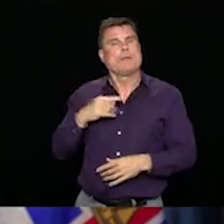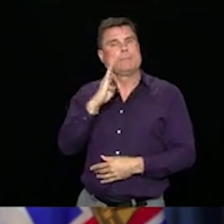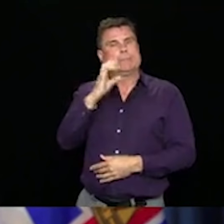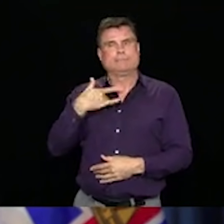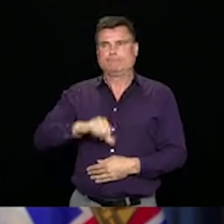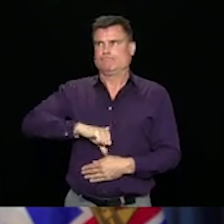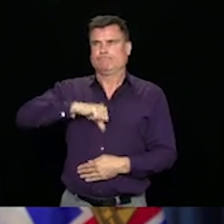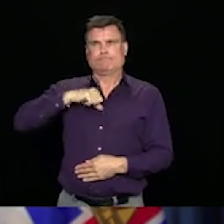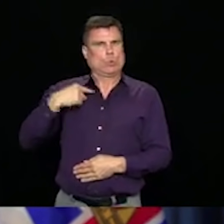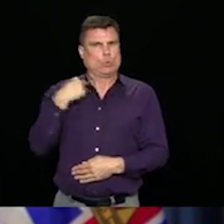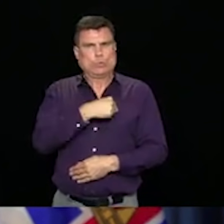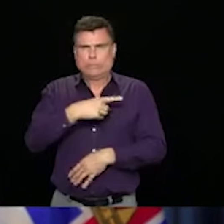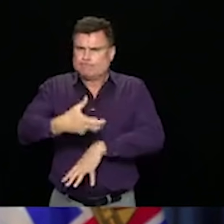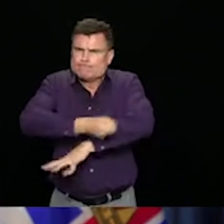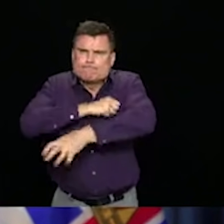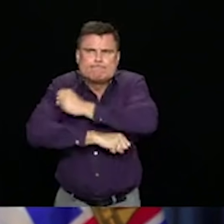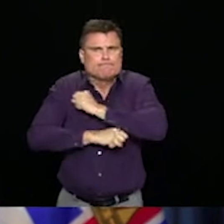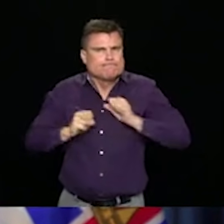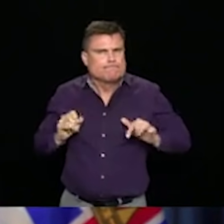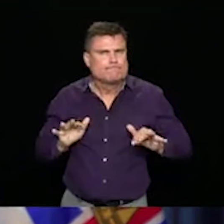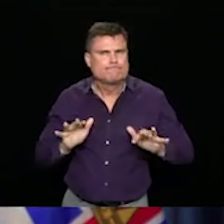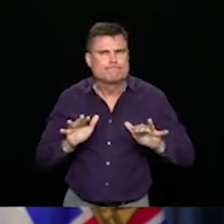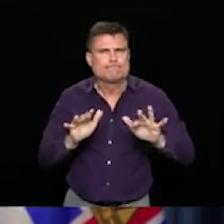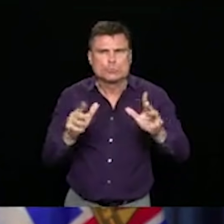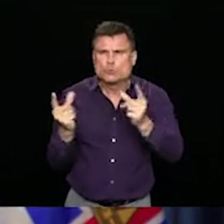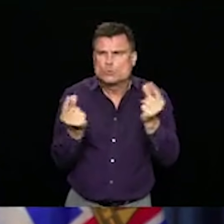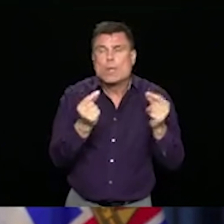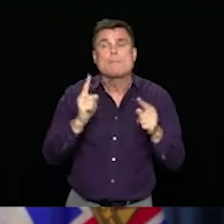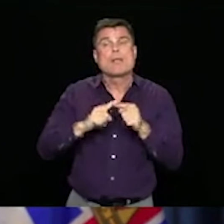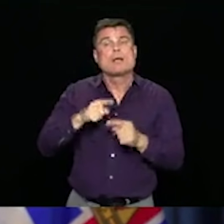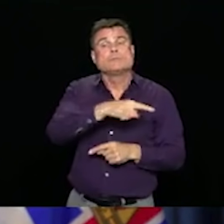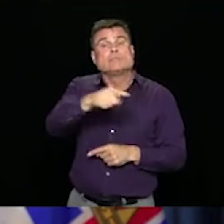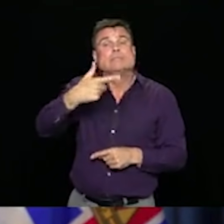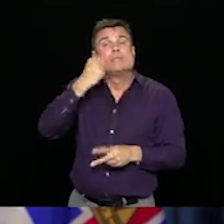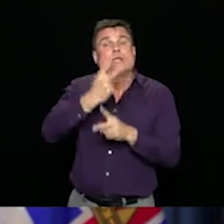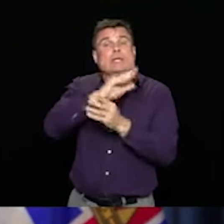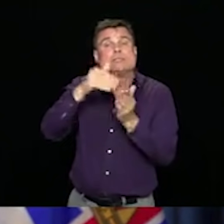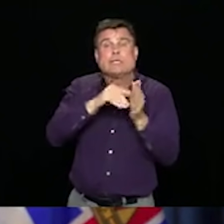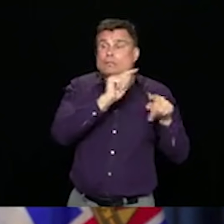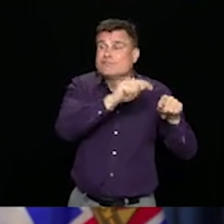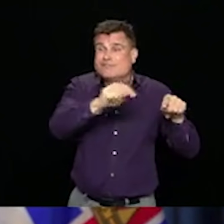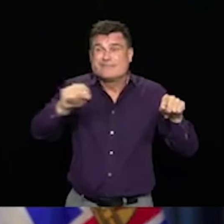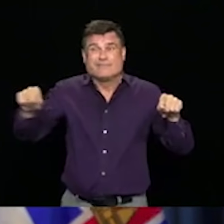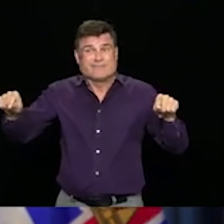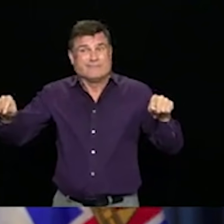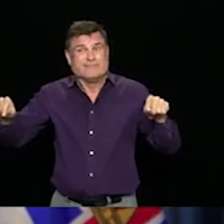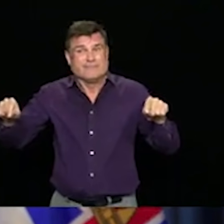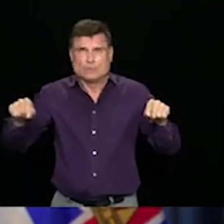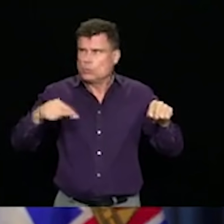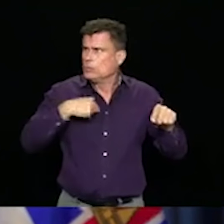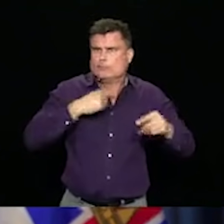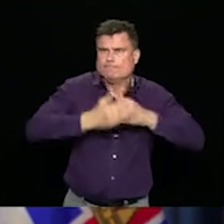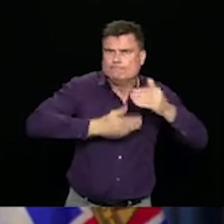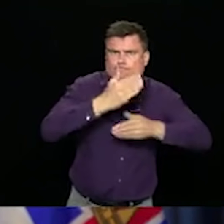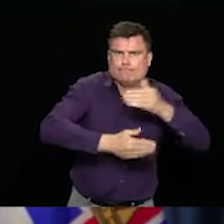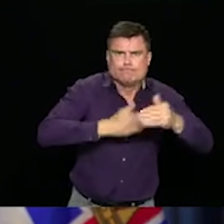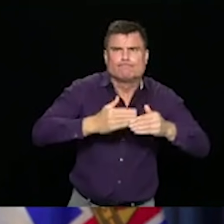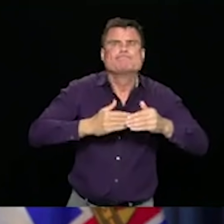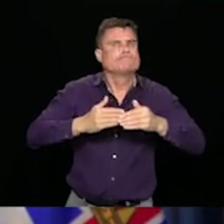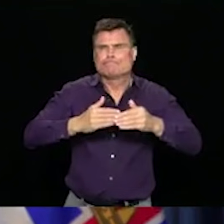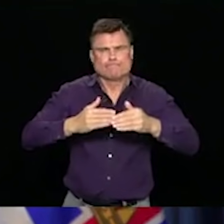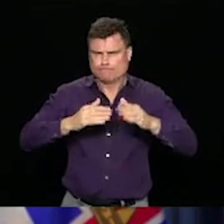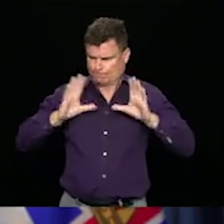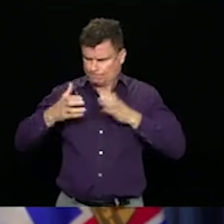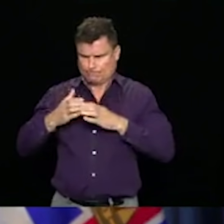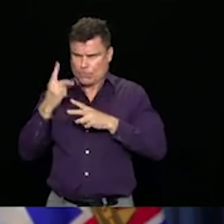care workers, of its long-term care facilities. We've adopted, from the beginning, a Team BC approach to how we deal with this